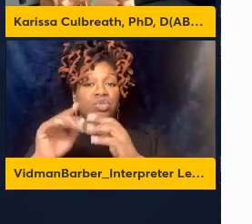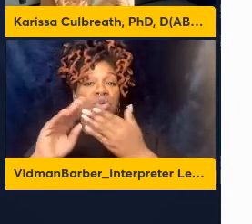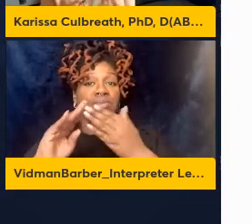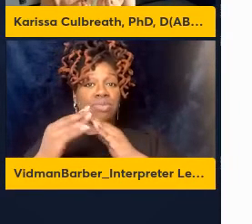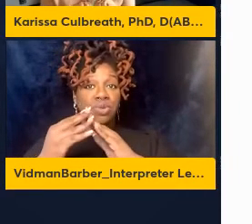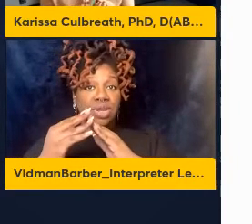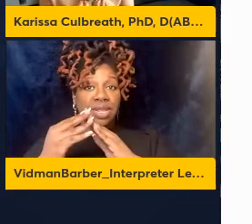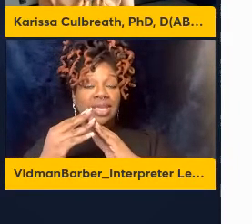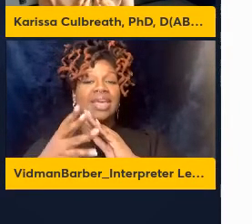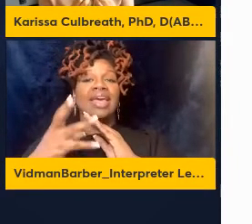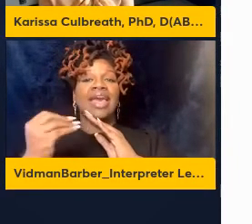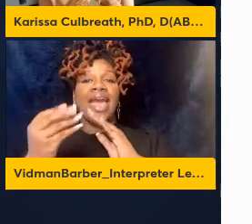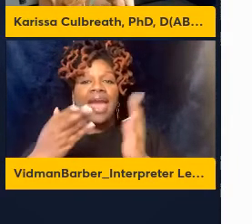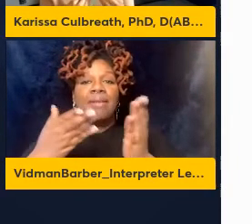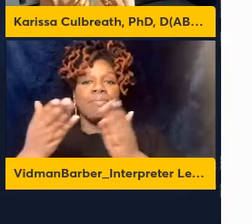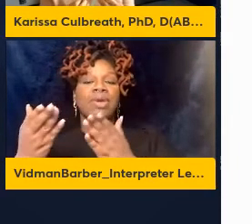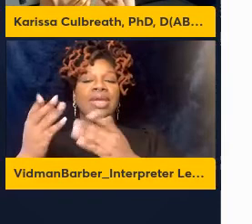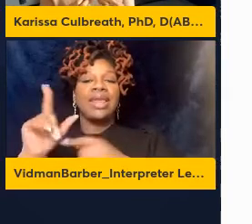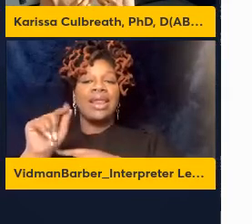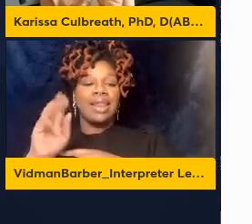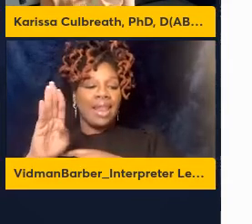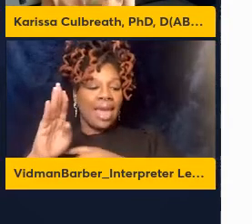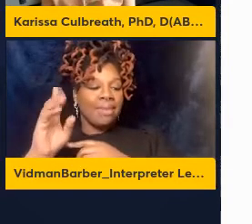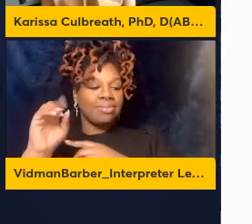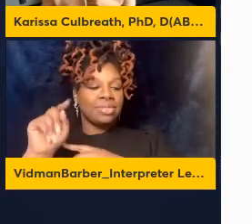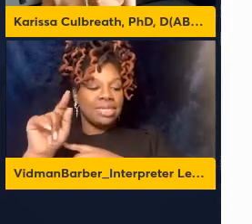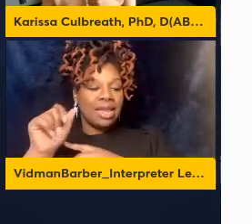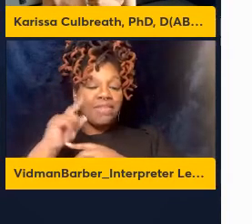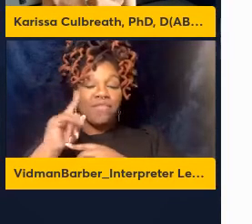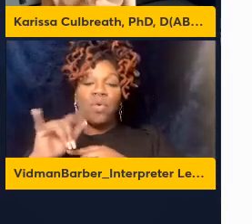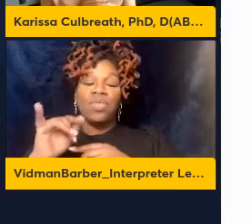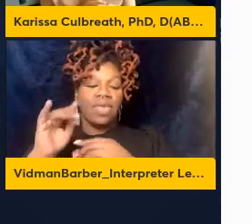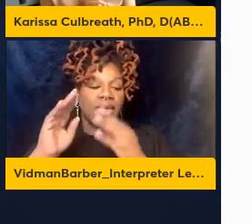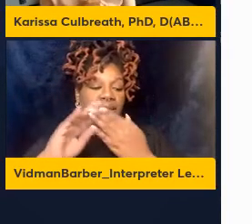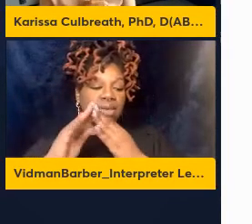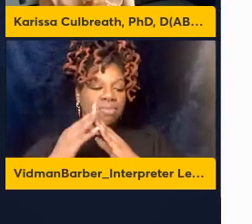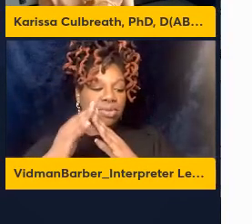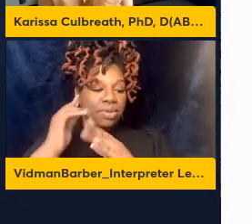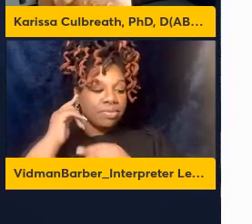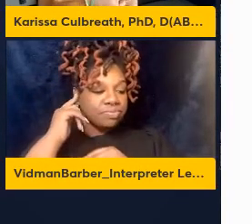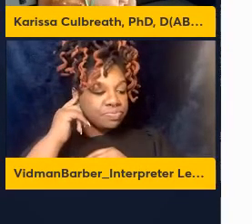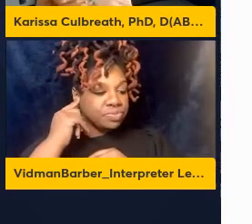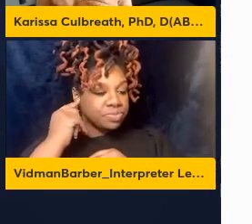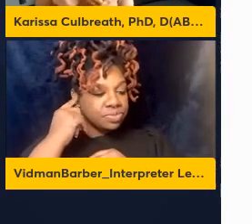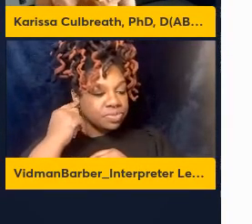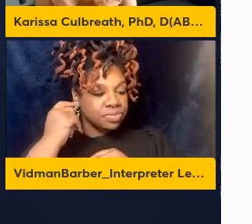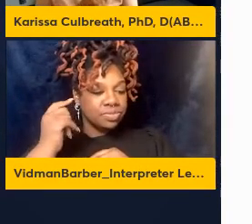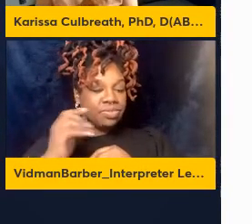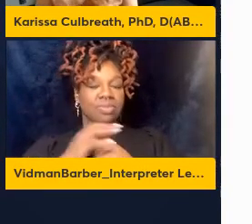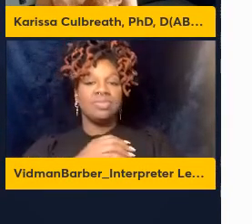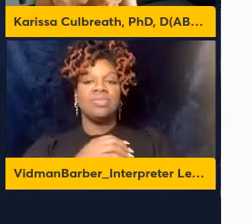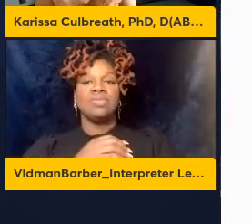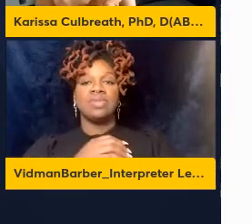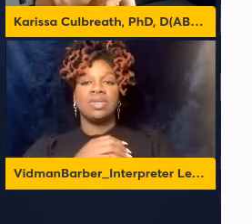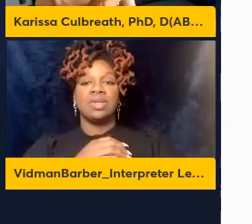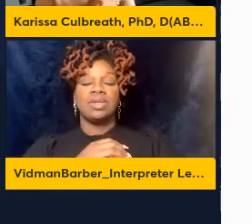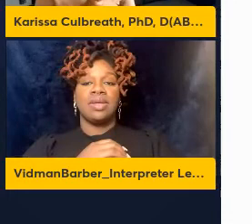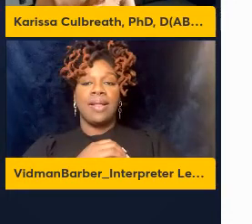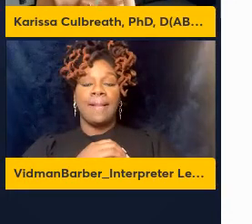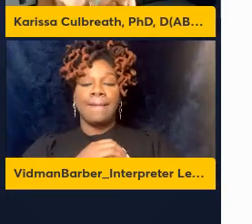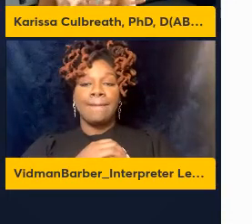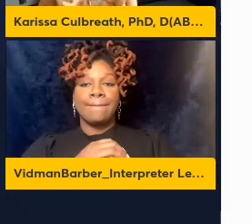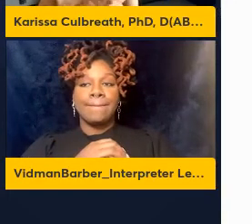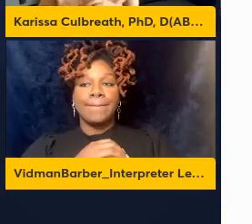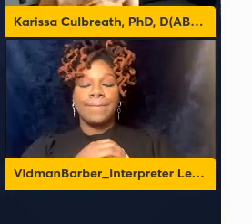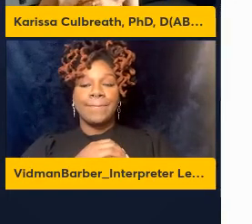data, bringing in the laboratory data for those communities to be able to impact the disease progression.